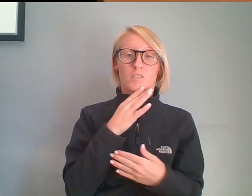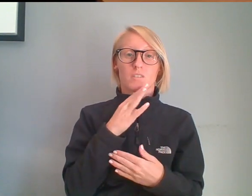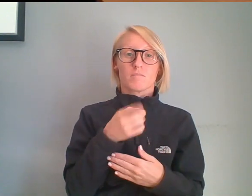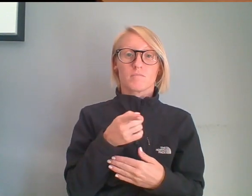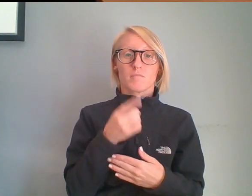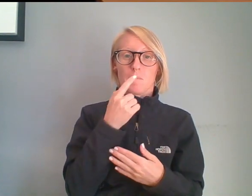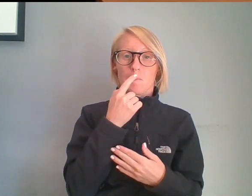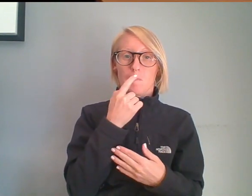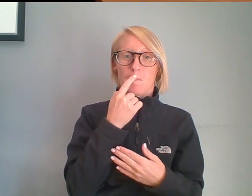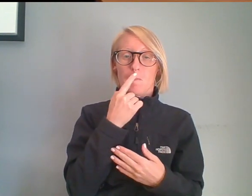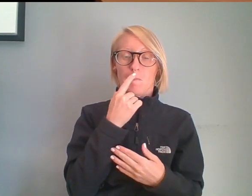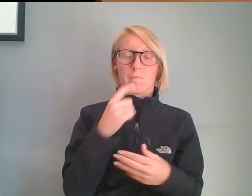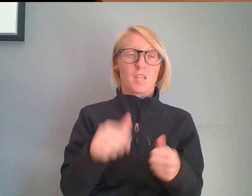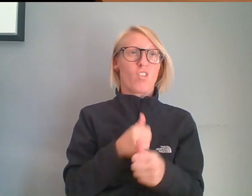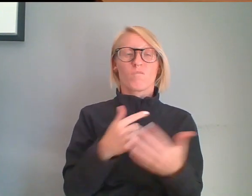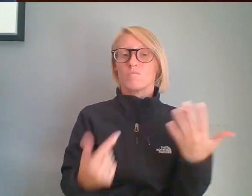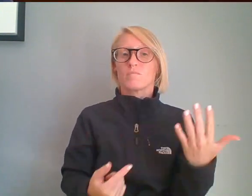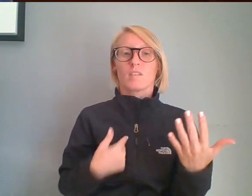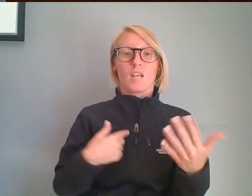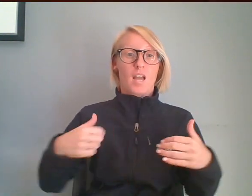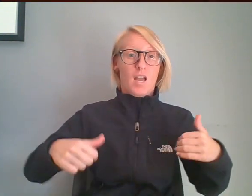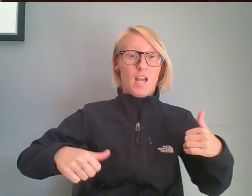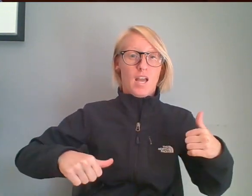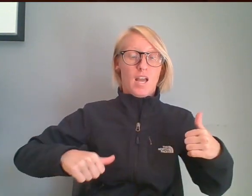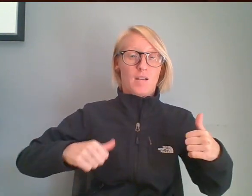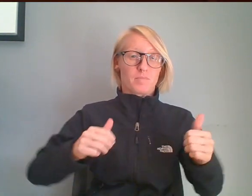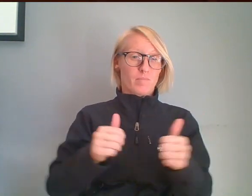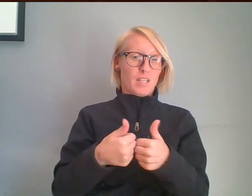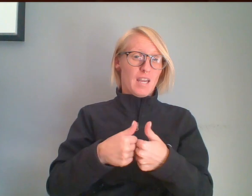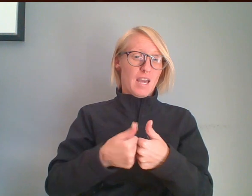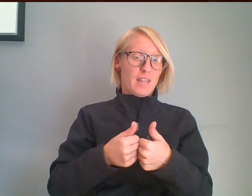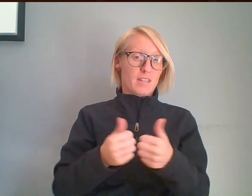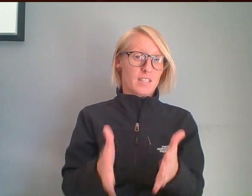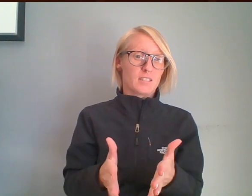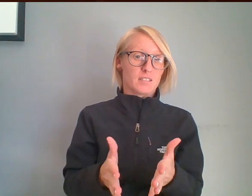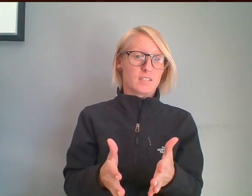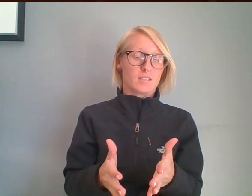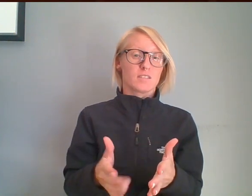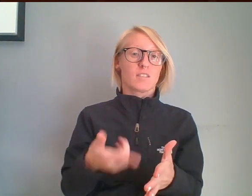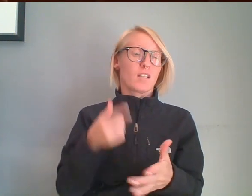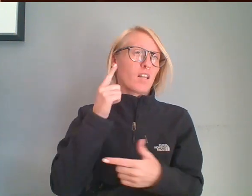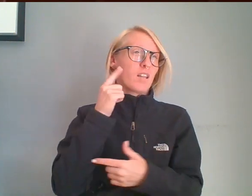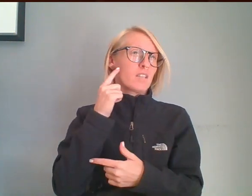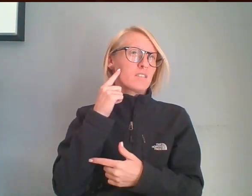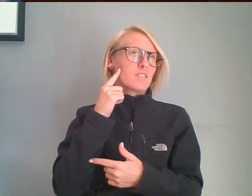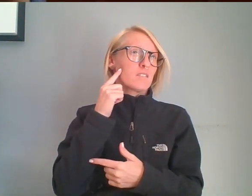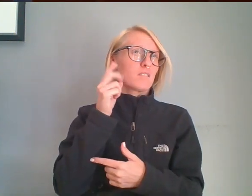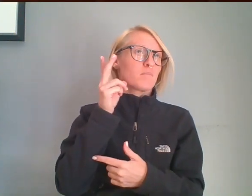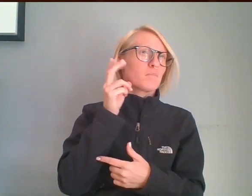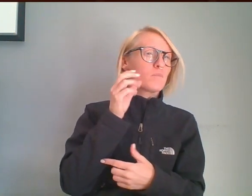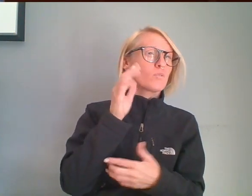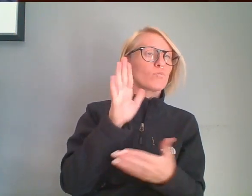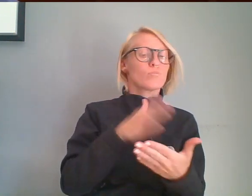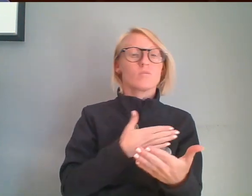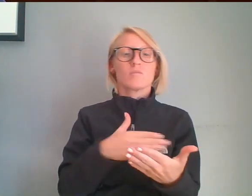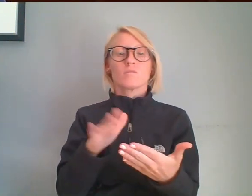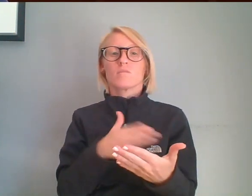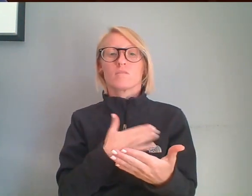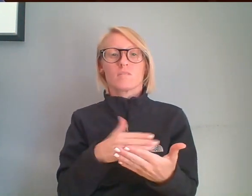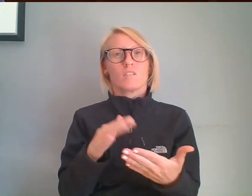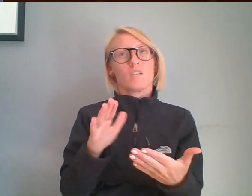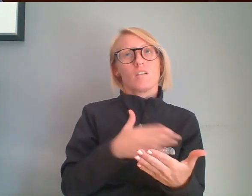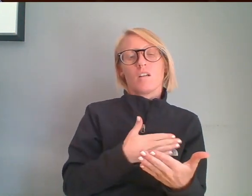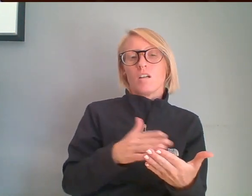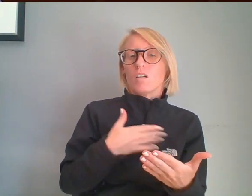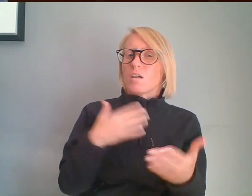watched athletes perform and get ready to do their event, they listen to music. They focus on a song or a playlist that helps get them in the